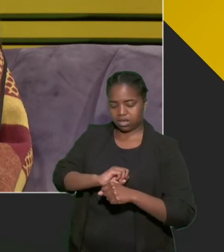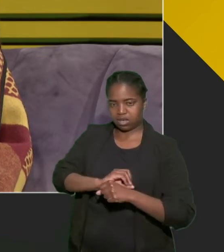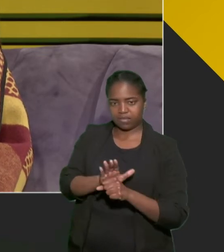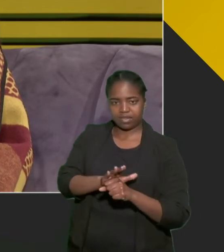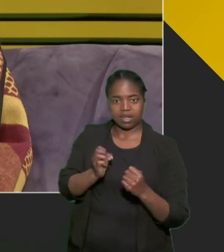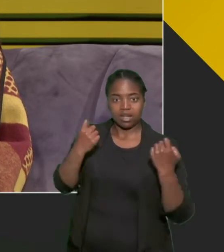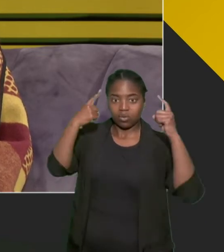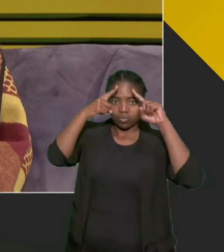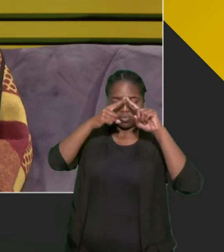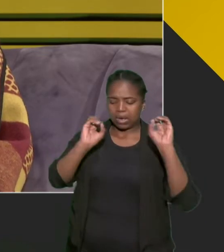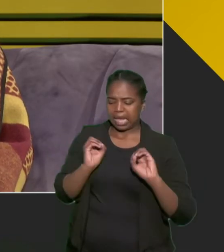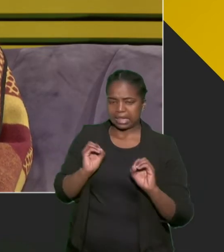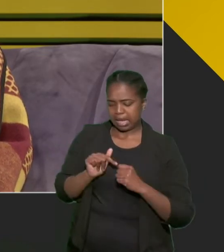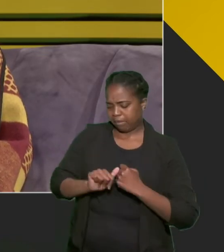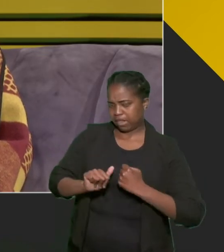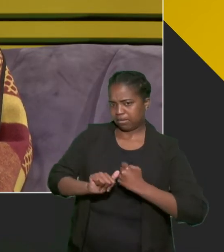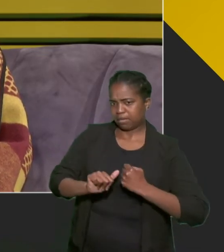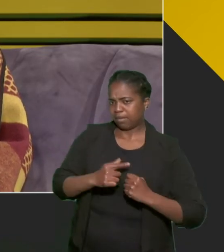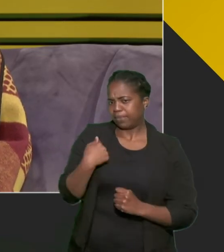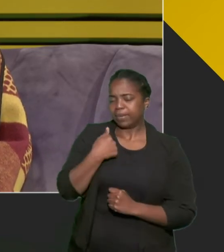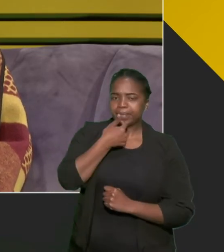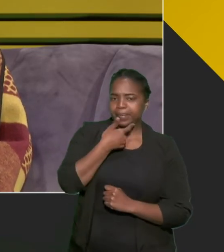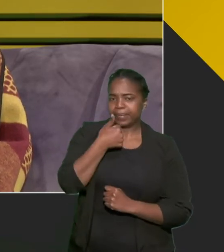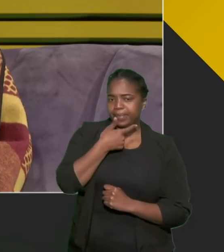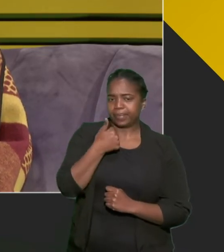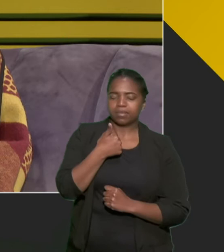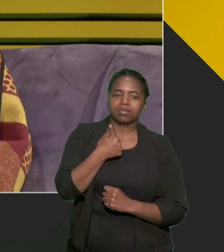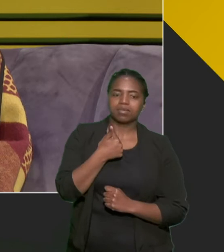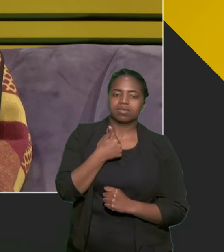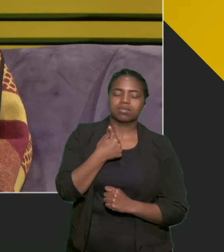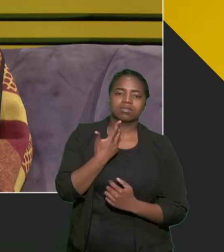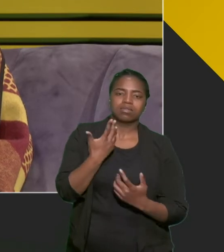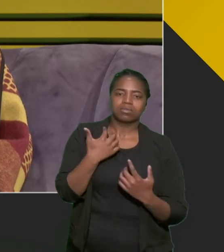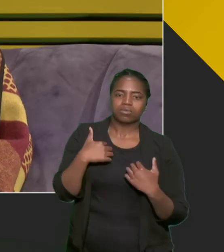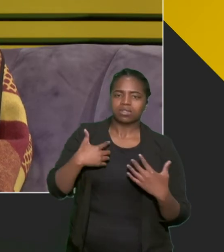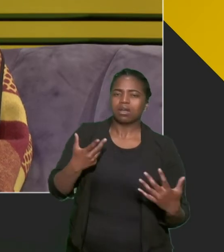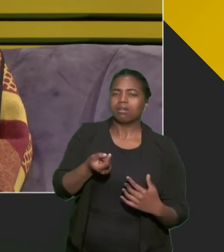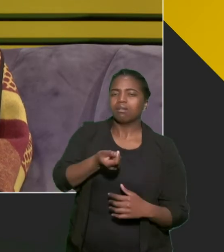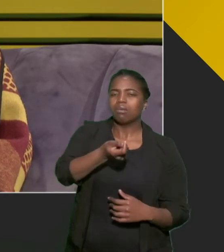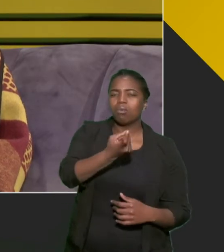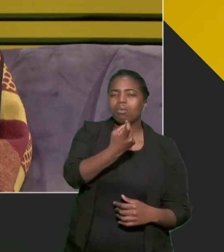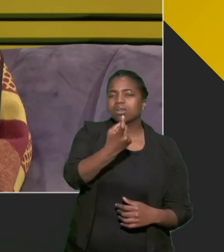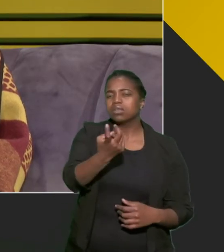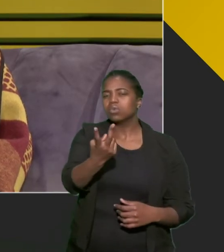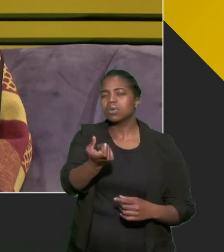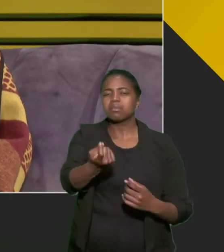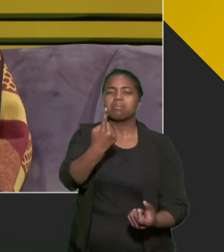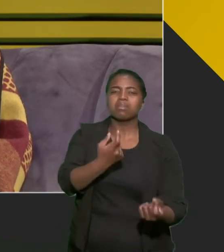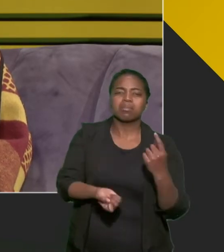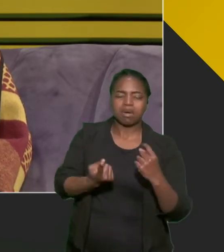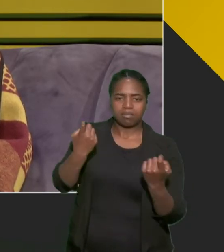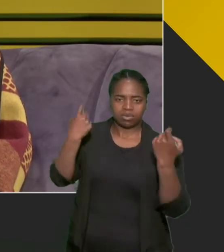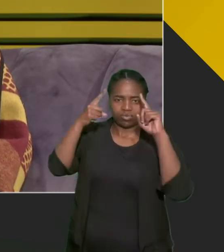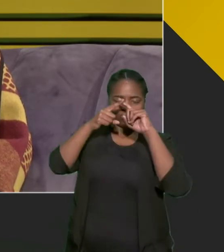cases for a few months. Only recently, in the last couple of weeks, have we seen, you know, a few cases crop up. And